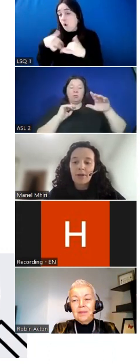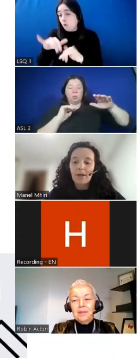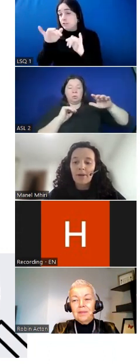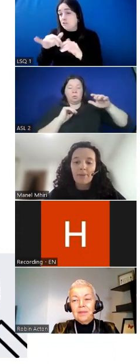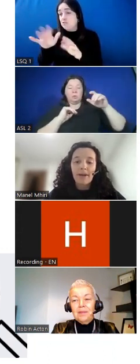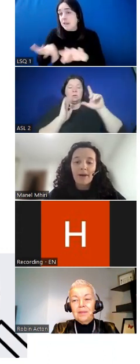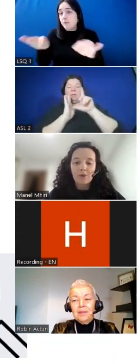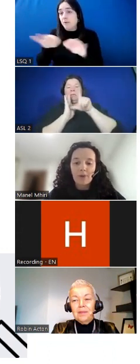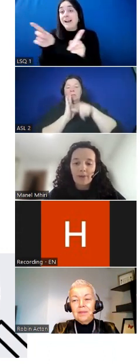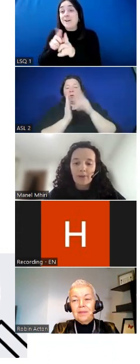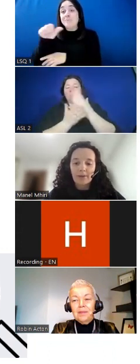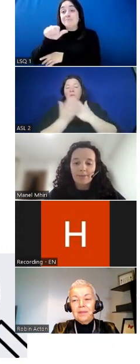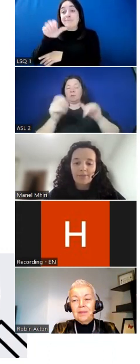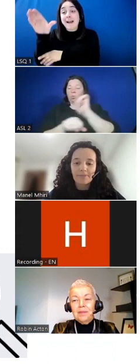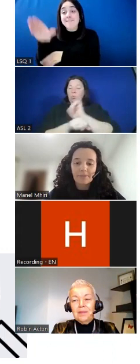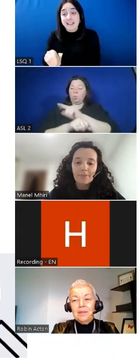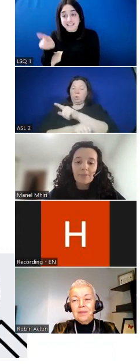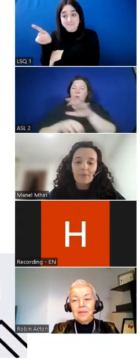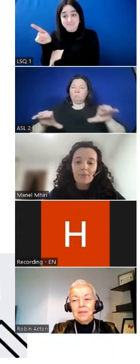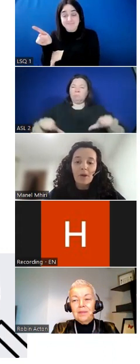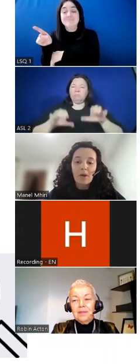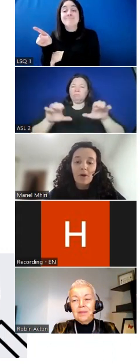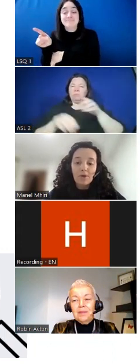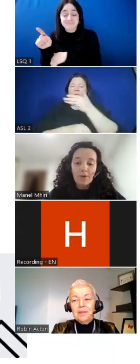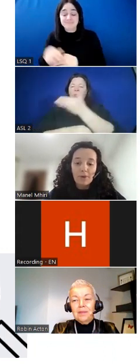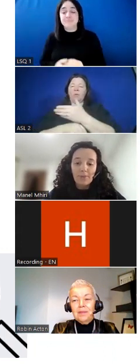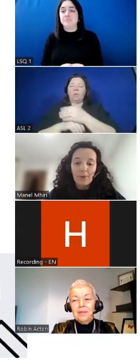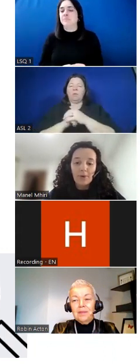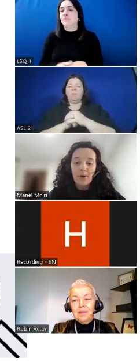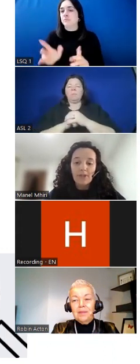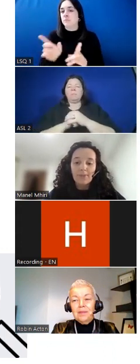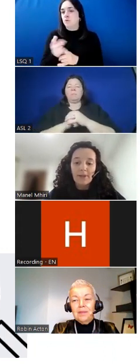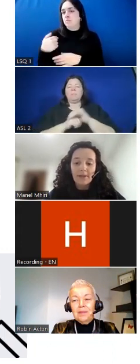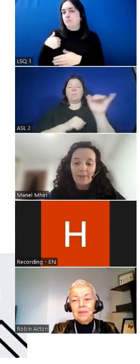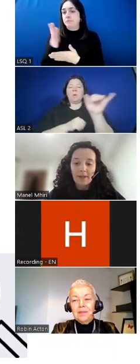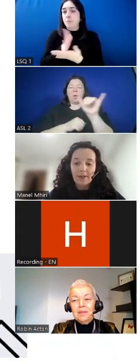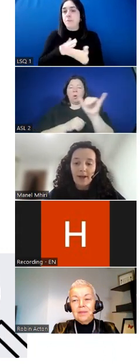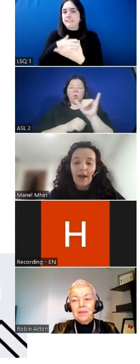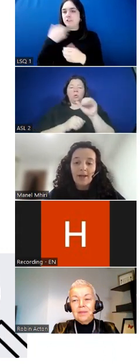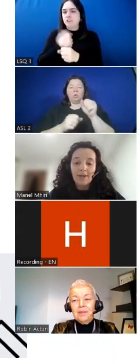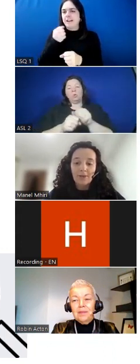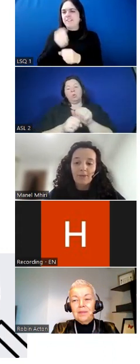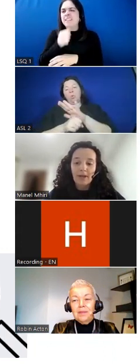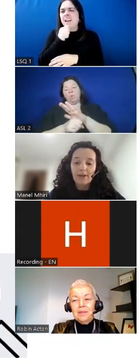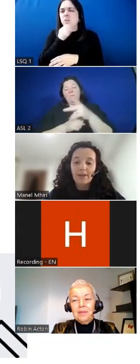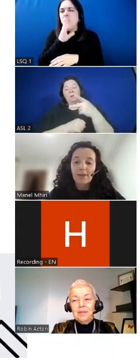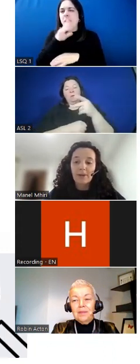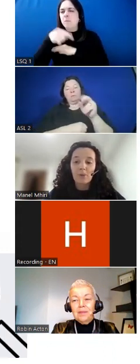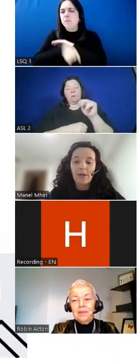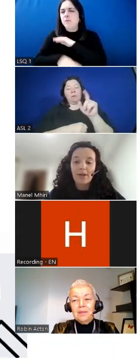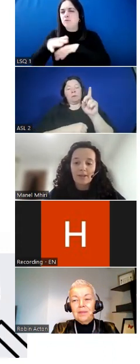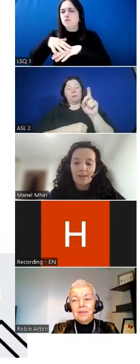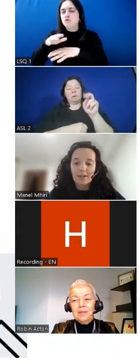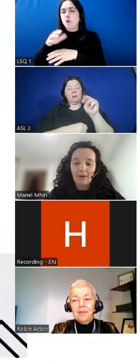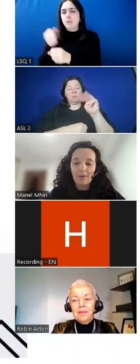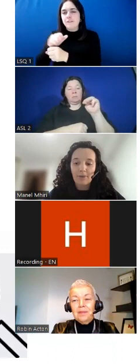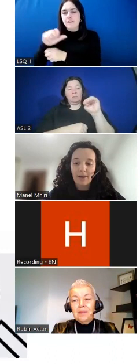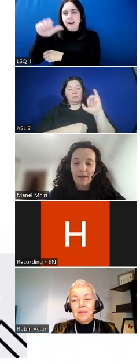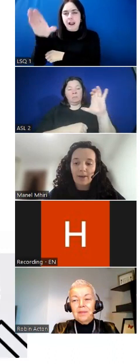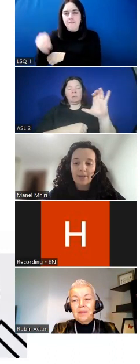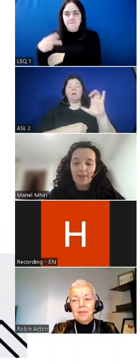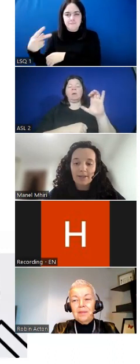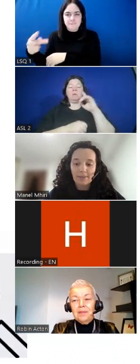work they are doing there. Also, the COVID pandemic has revealed the weaknesses